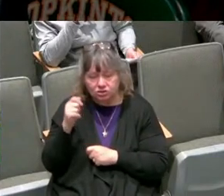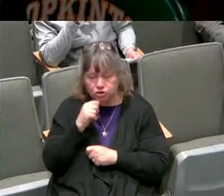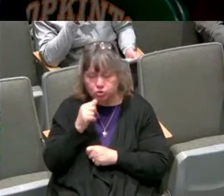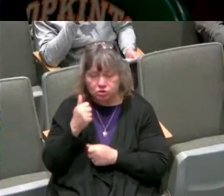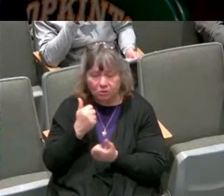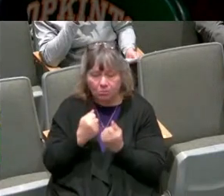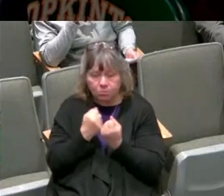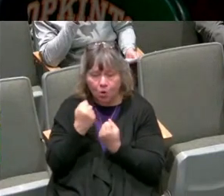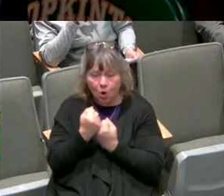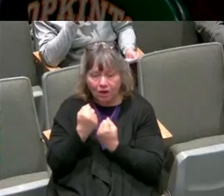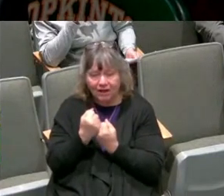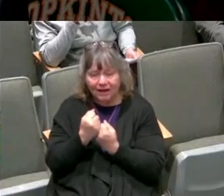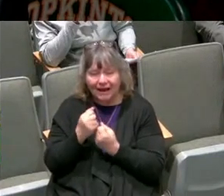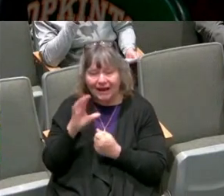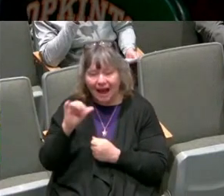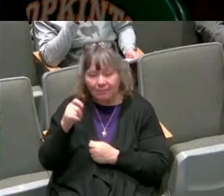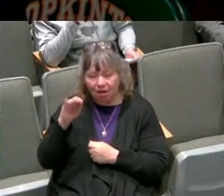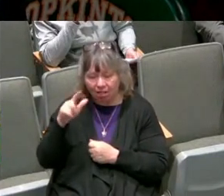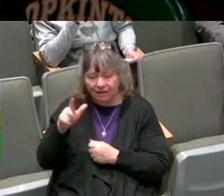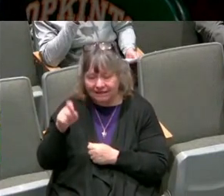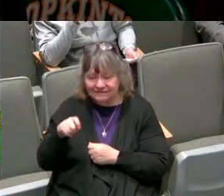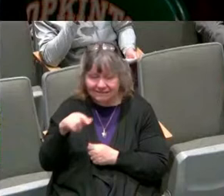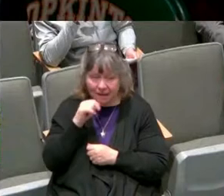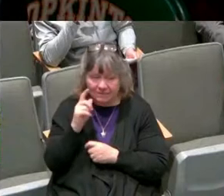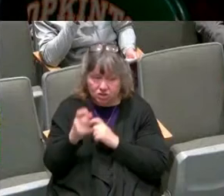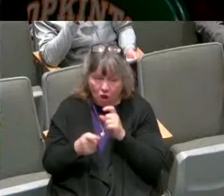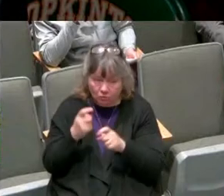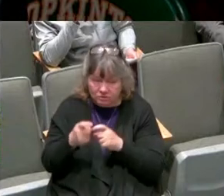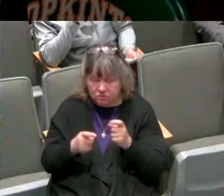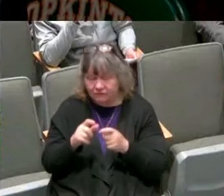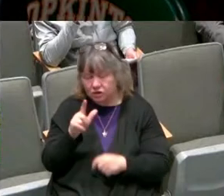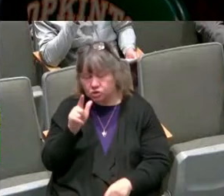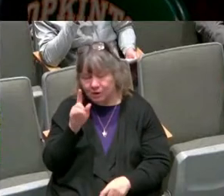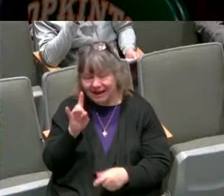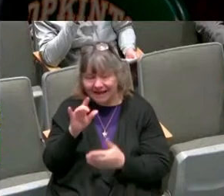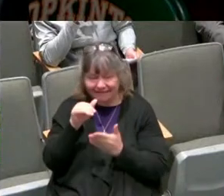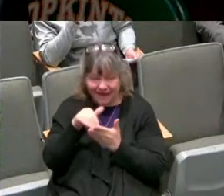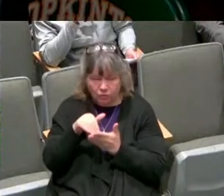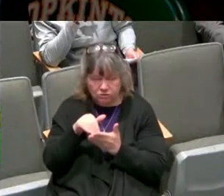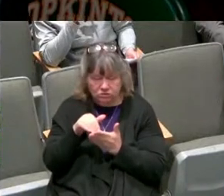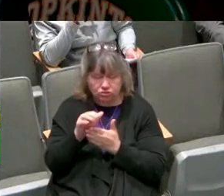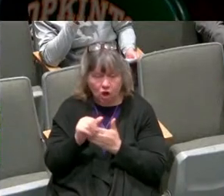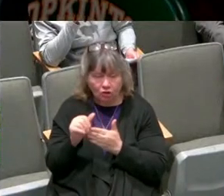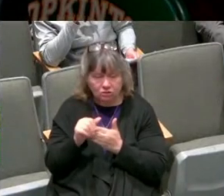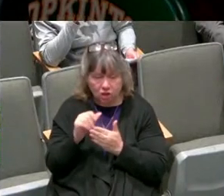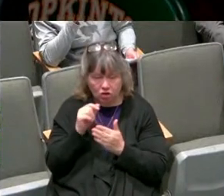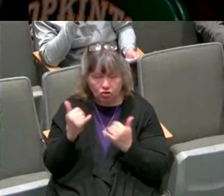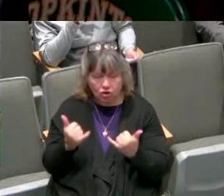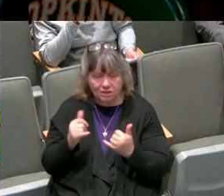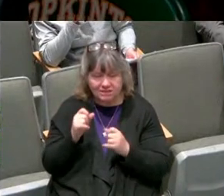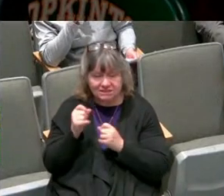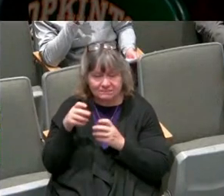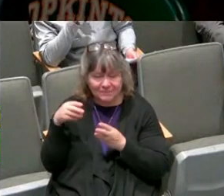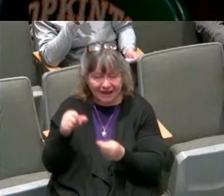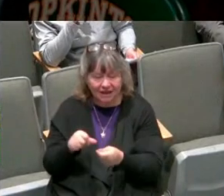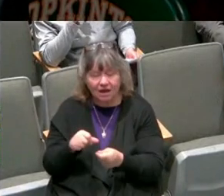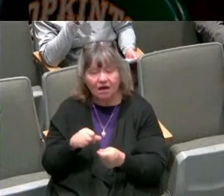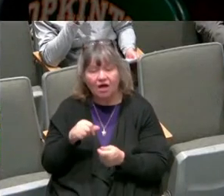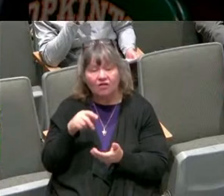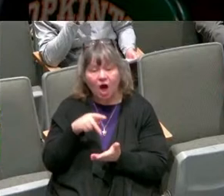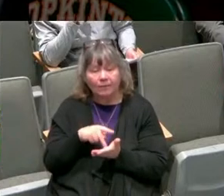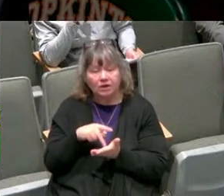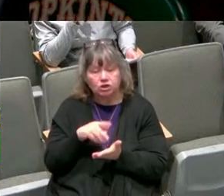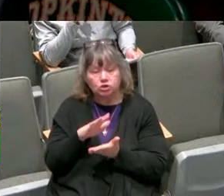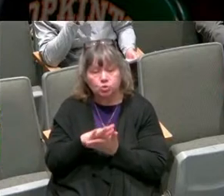needs that can mean contributions of about twenty eight thousand dollars at current spending levels the Hopkinton school committee is represented